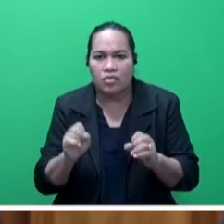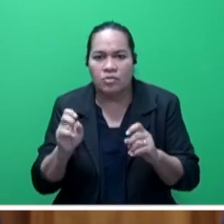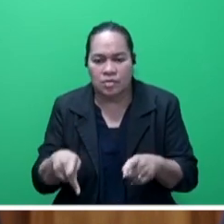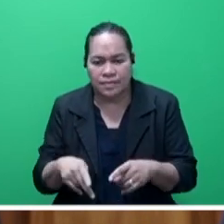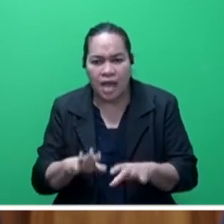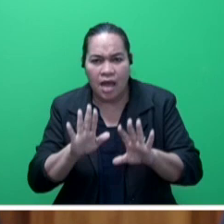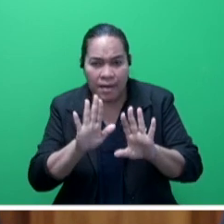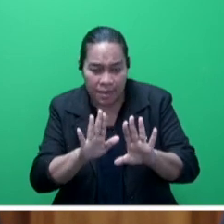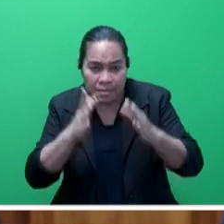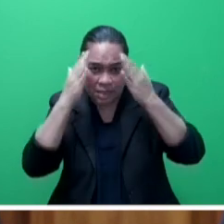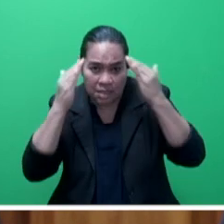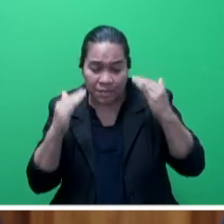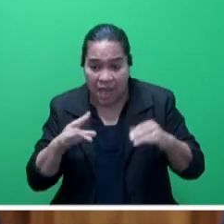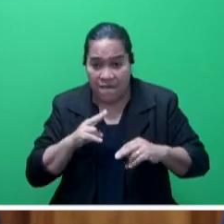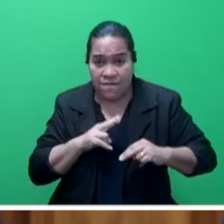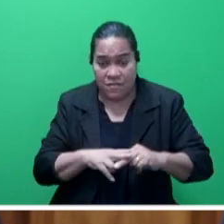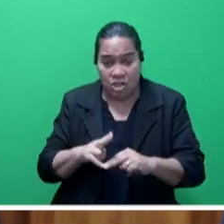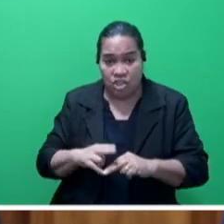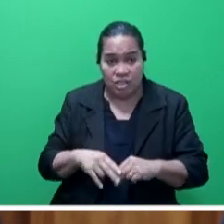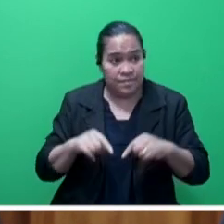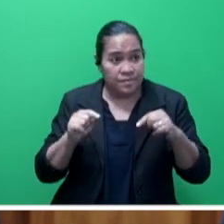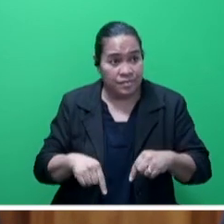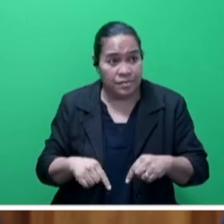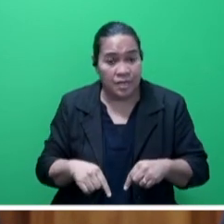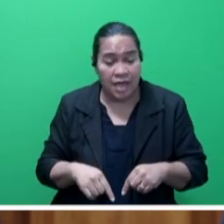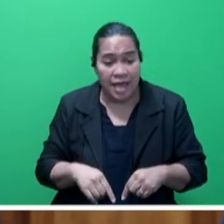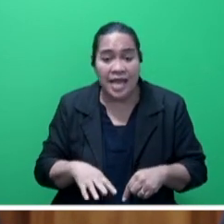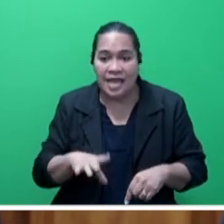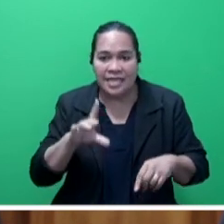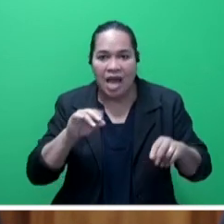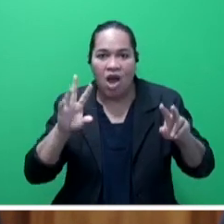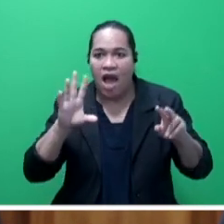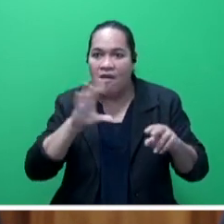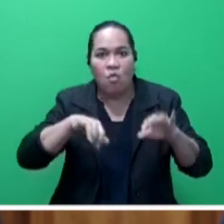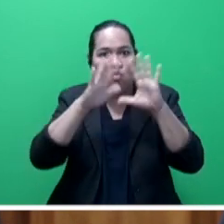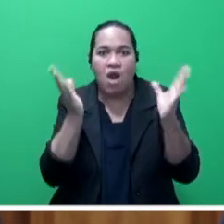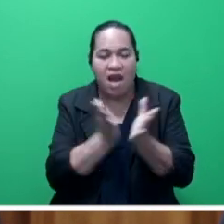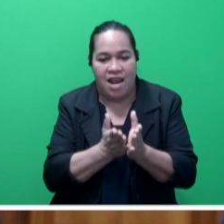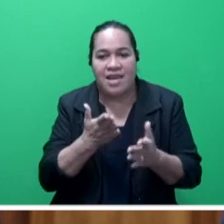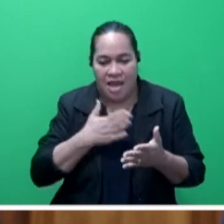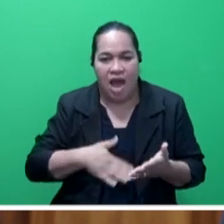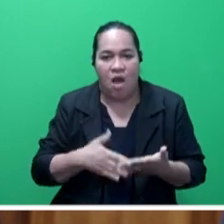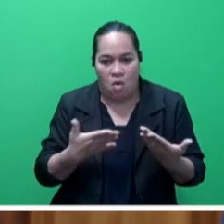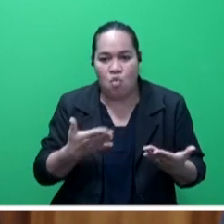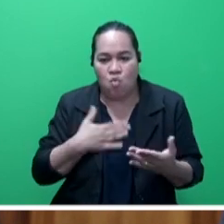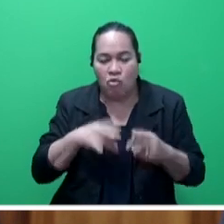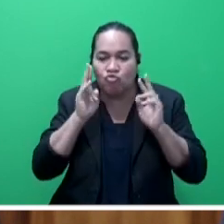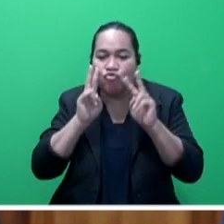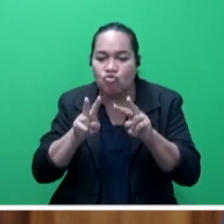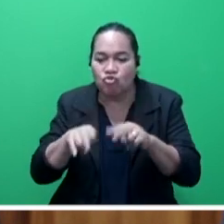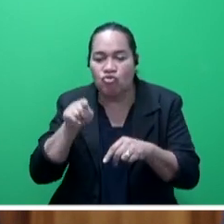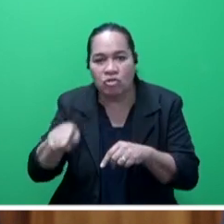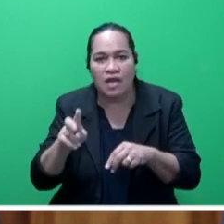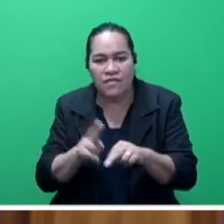Honourable Speaker, Fiji is the do word for everybody around the world. They're looking to risk diversify,